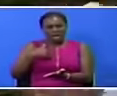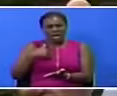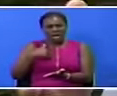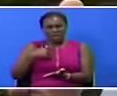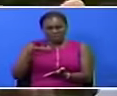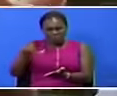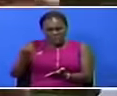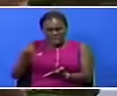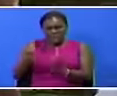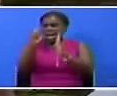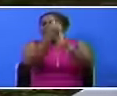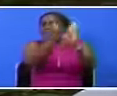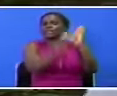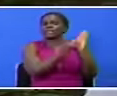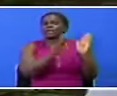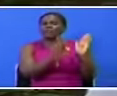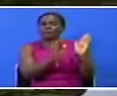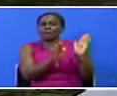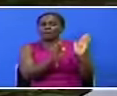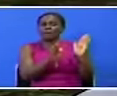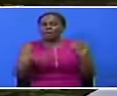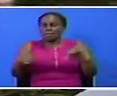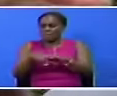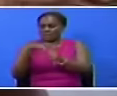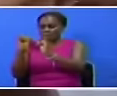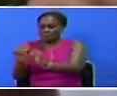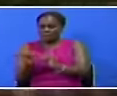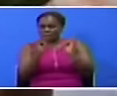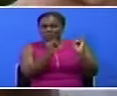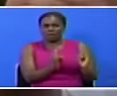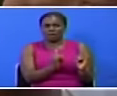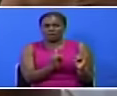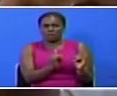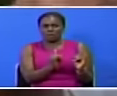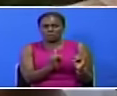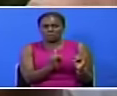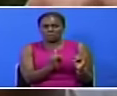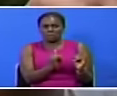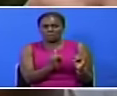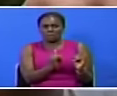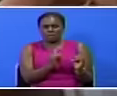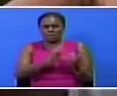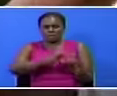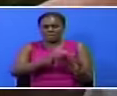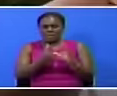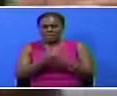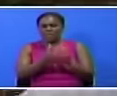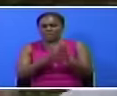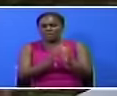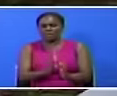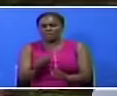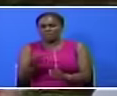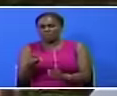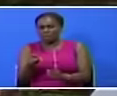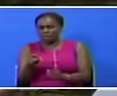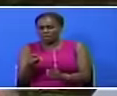in the House. So why an independent member would want to come and become the leader of one of the